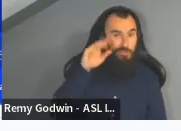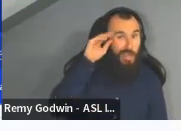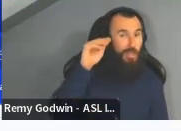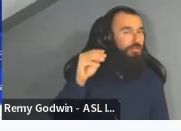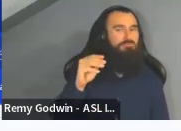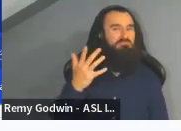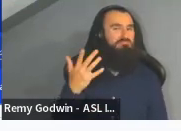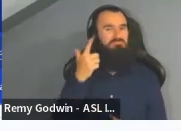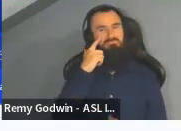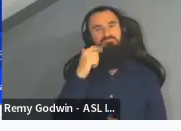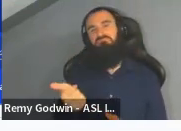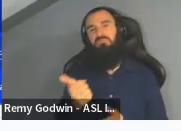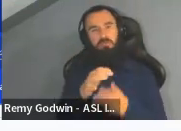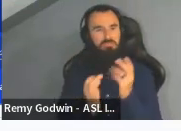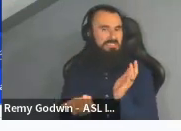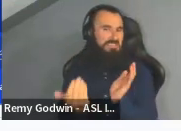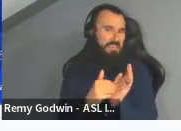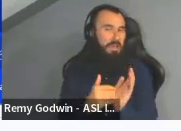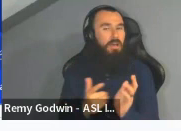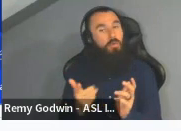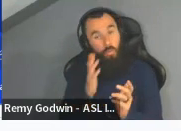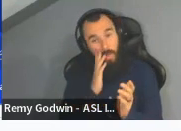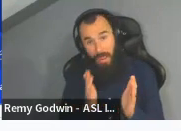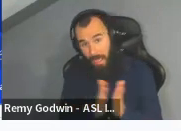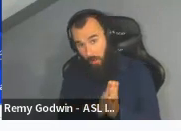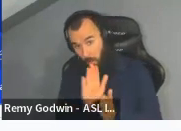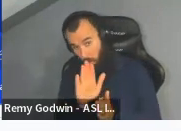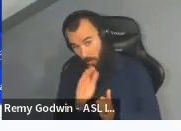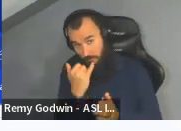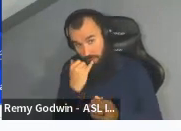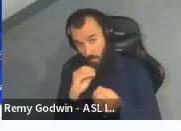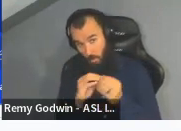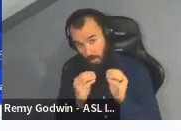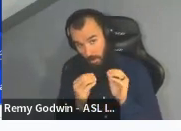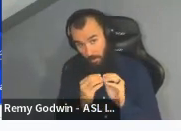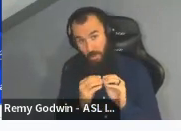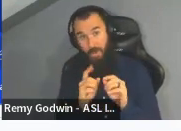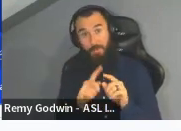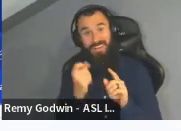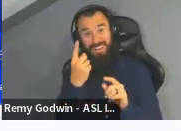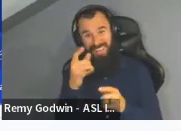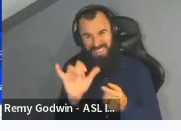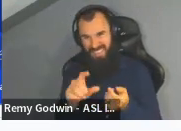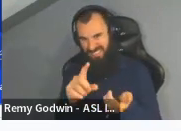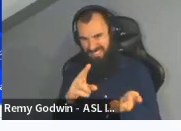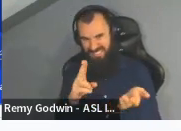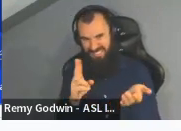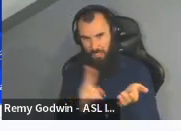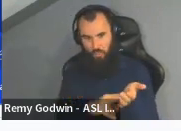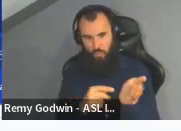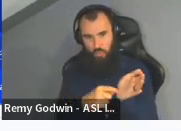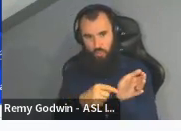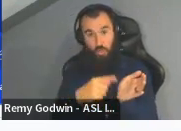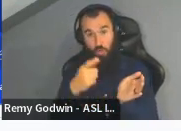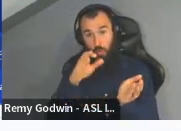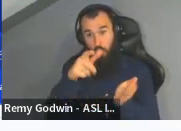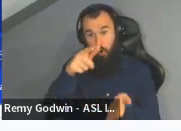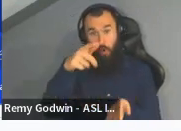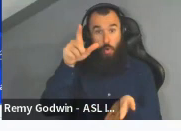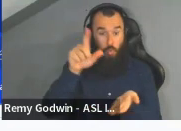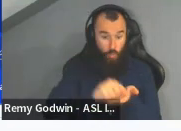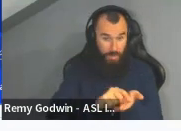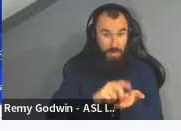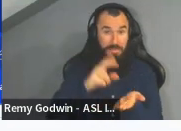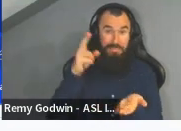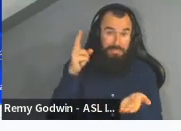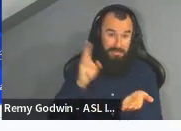ask for your phone number, and this is the signature that we're talking about, that you're going to either want to print it and sign it hard